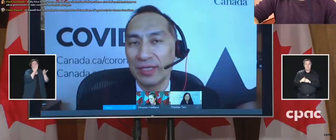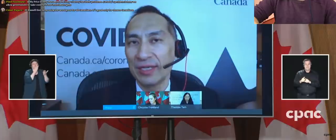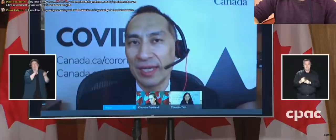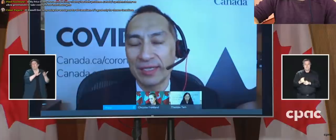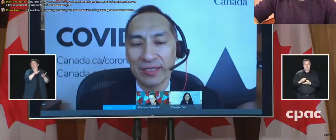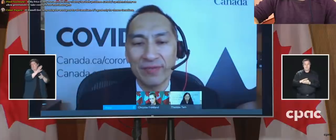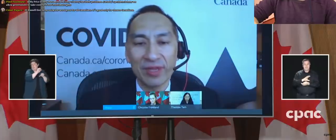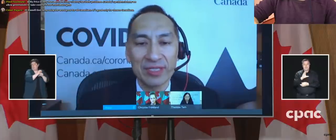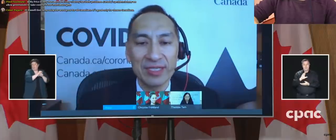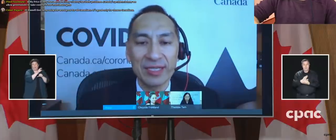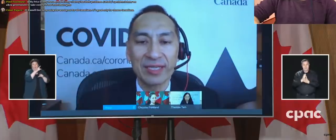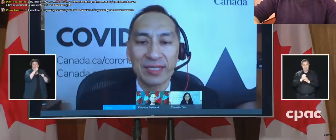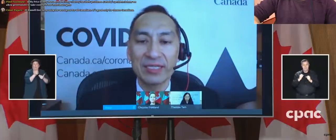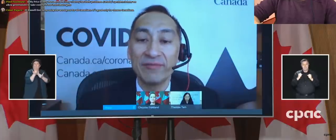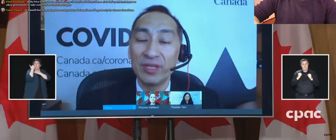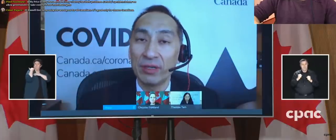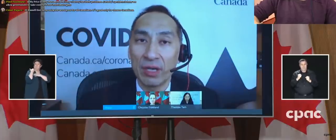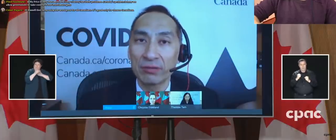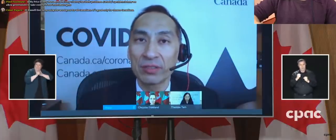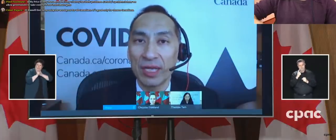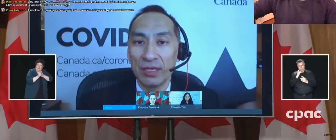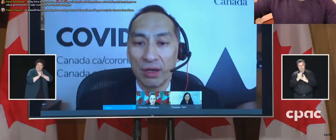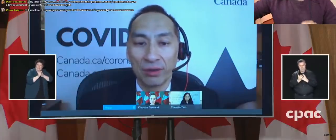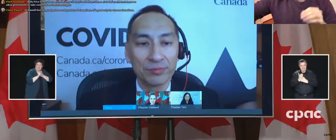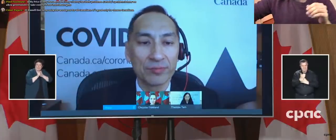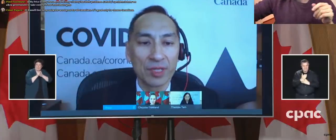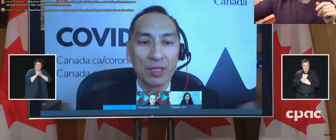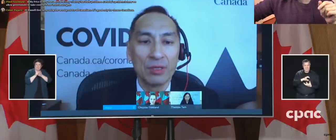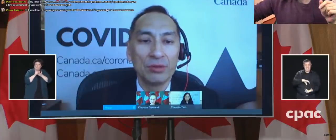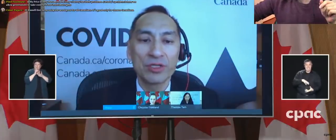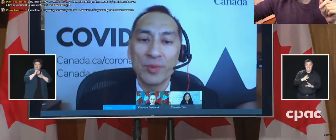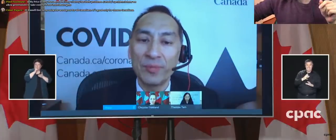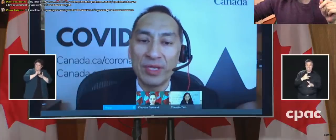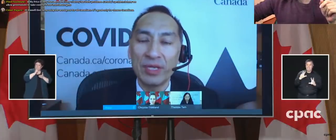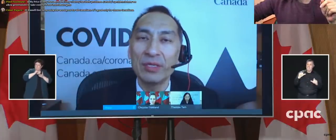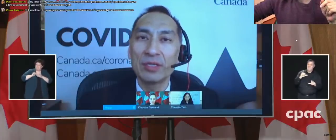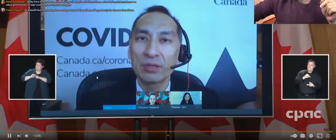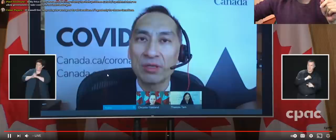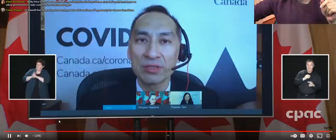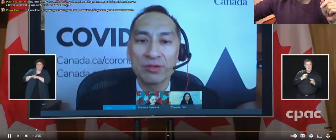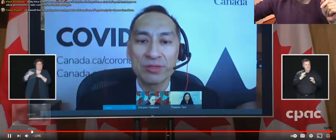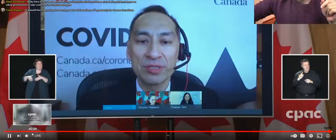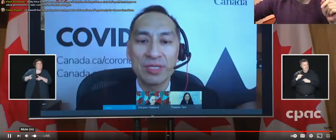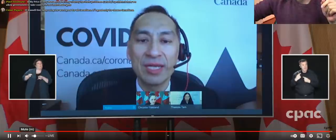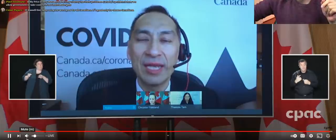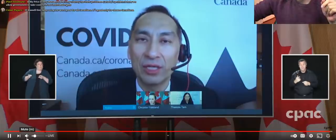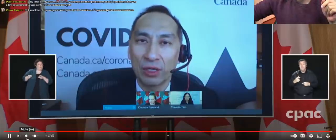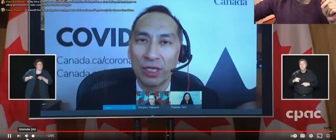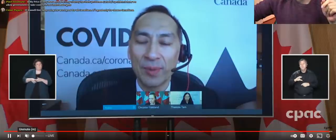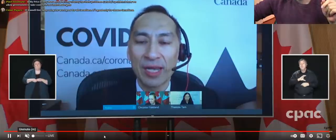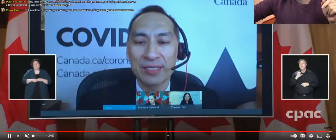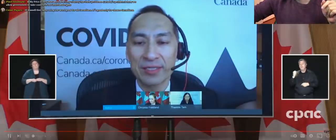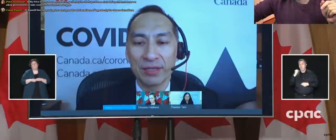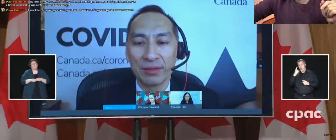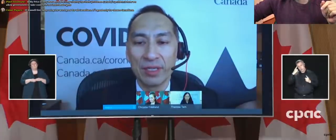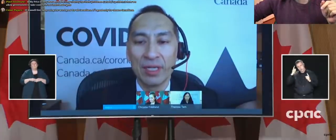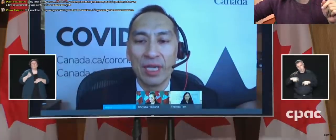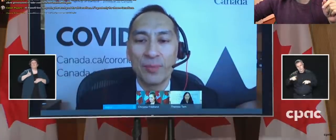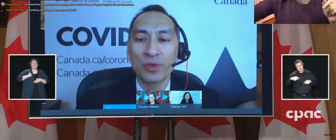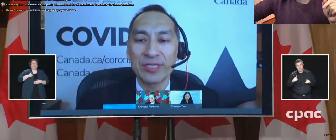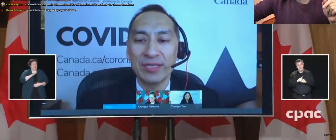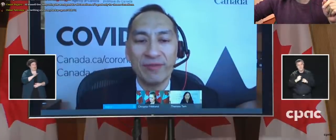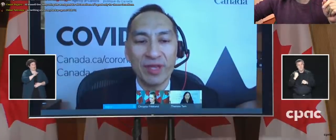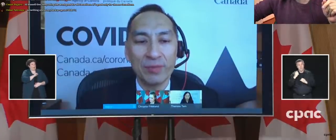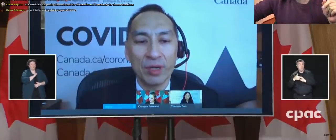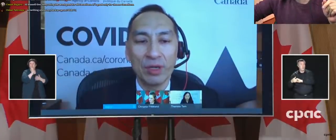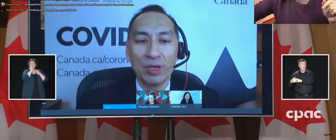Canada a traversé cette crise violente et longue. Nous sommes un pays de consensus. For you guys might be interested in this. This is how